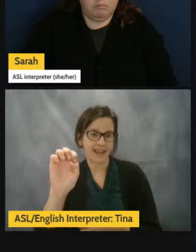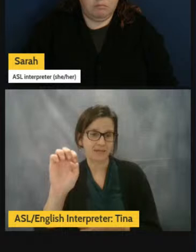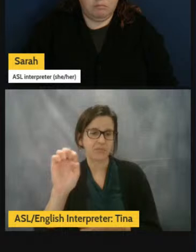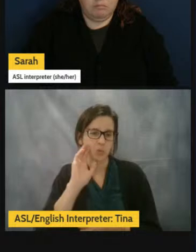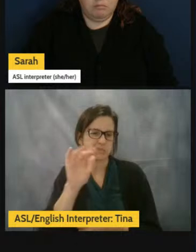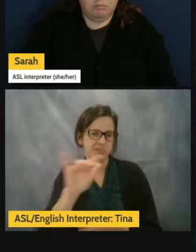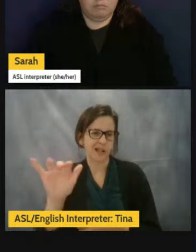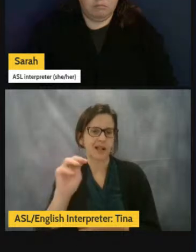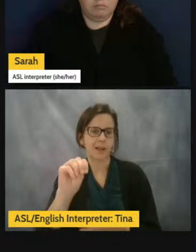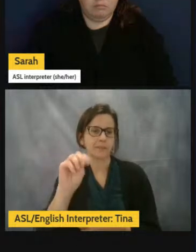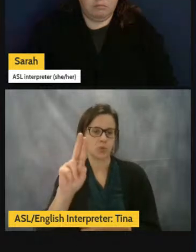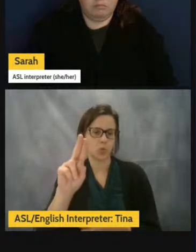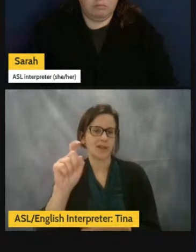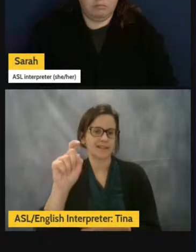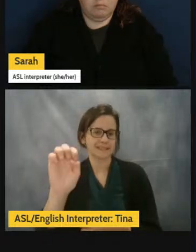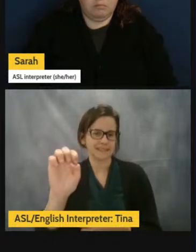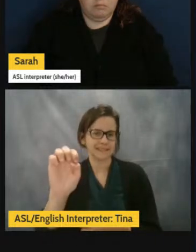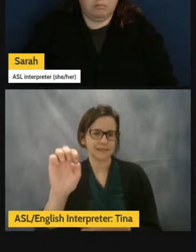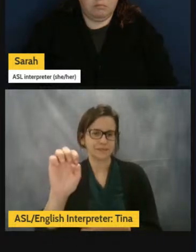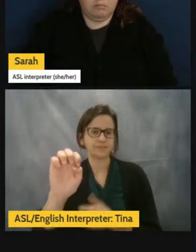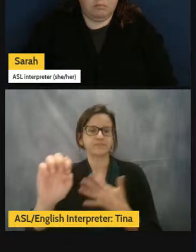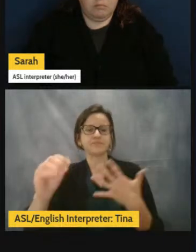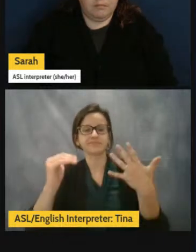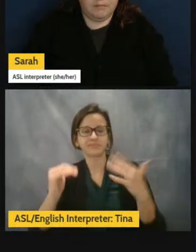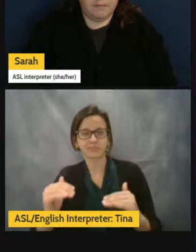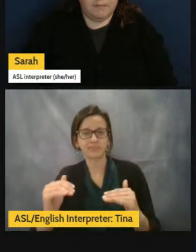which I will spell, M-U-X-E, hijra, which is